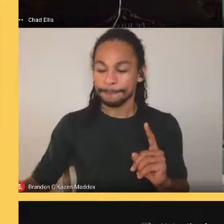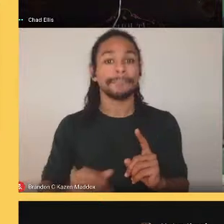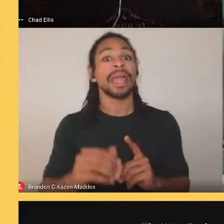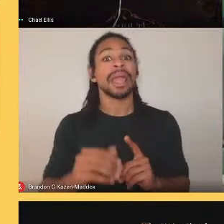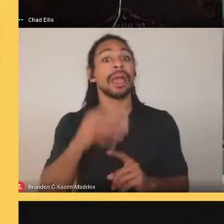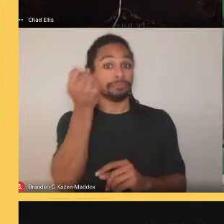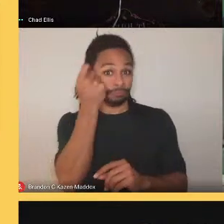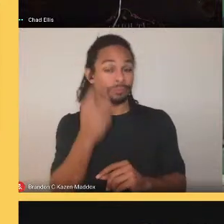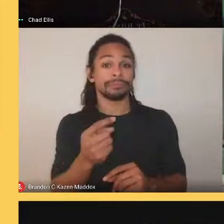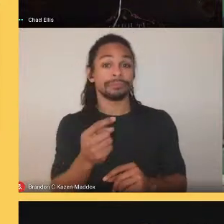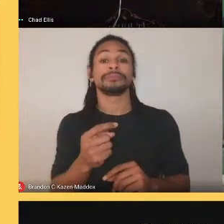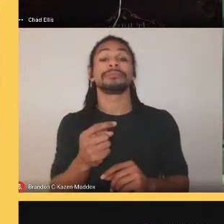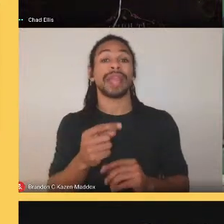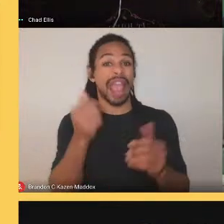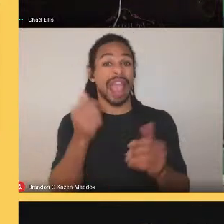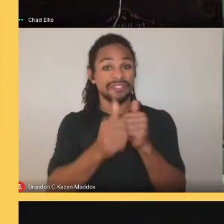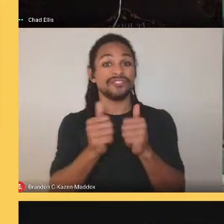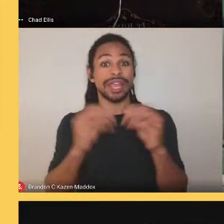will.